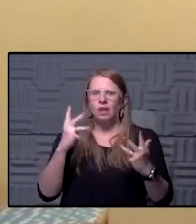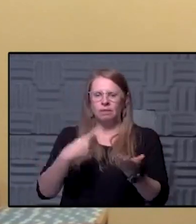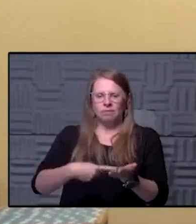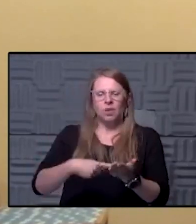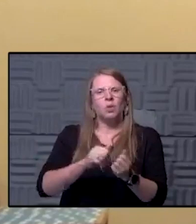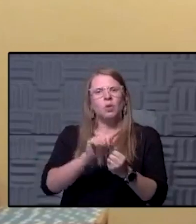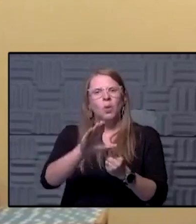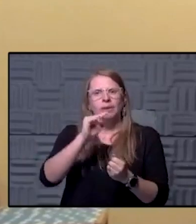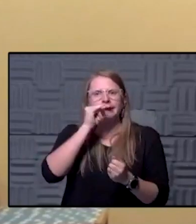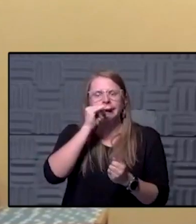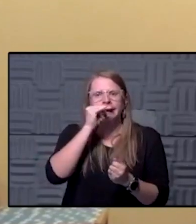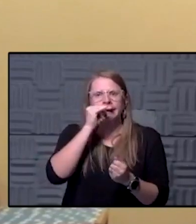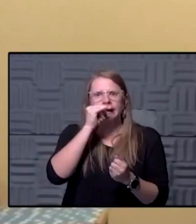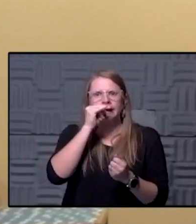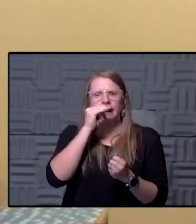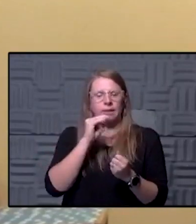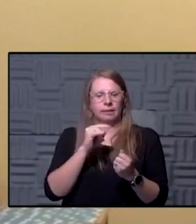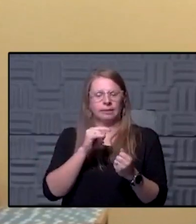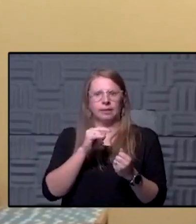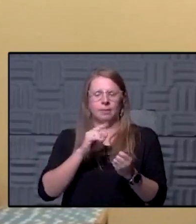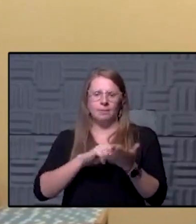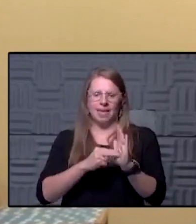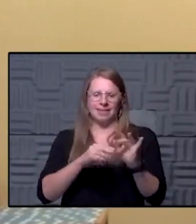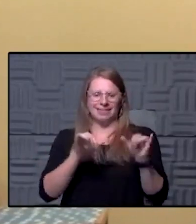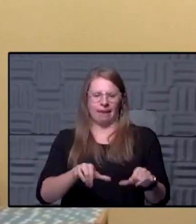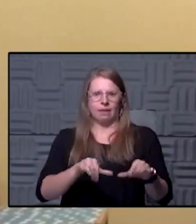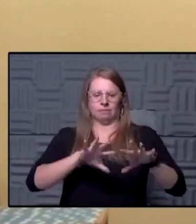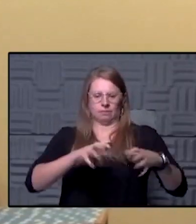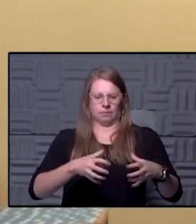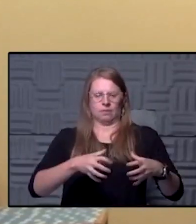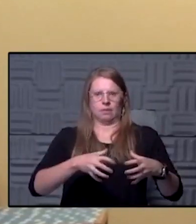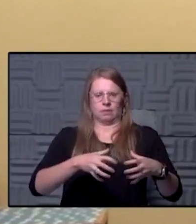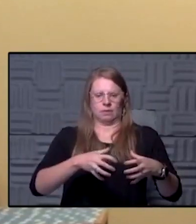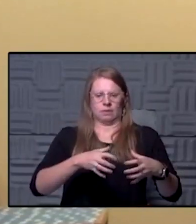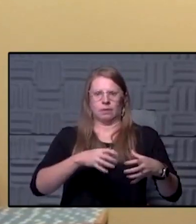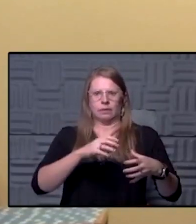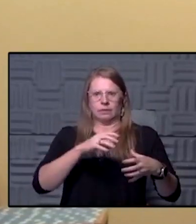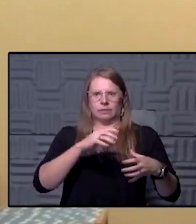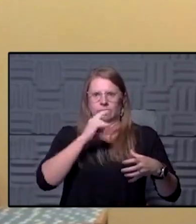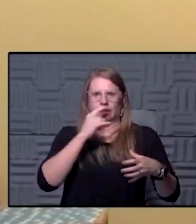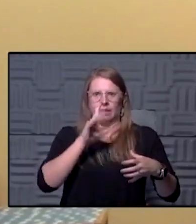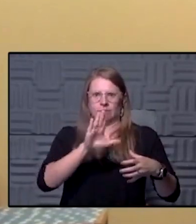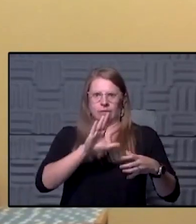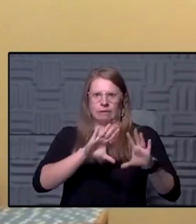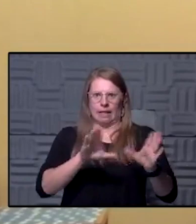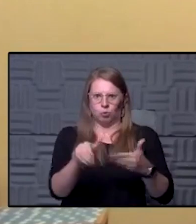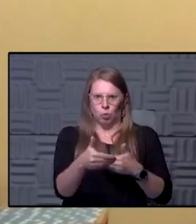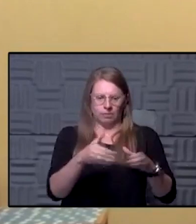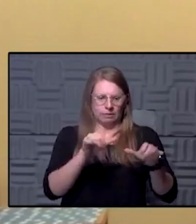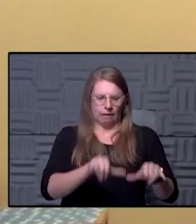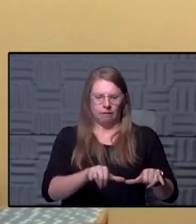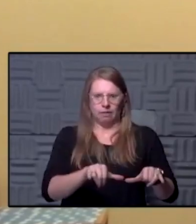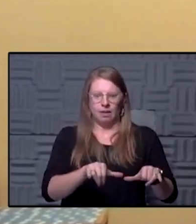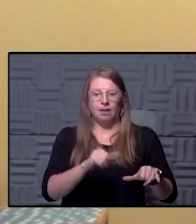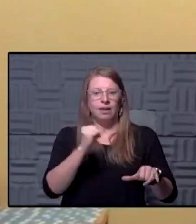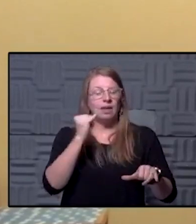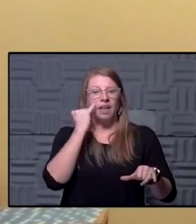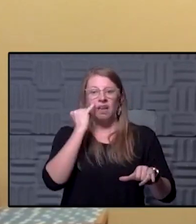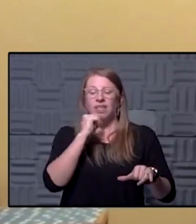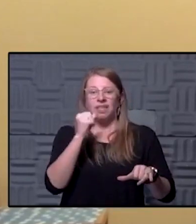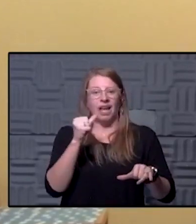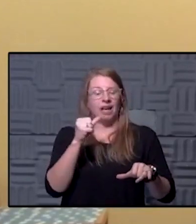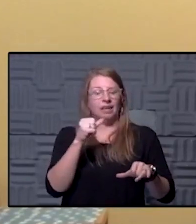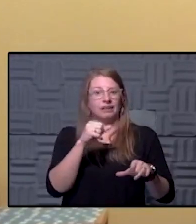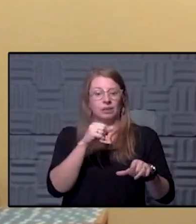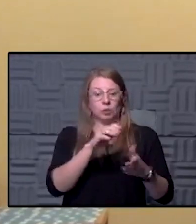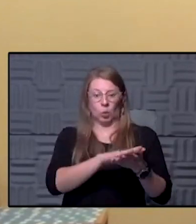about sticking with that same group of kids that they're within their classroom. And then on the off times, when you're not in school,